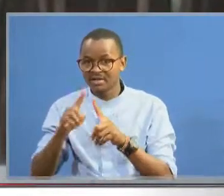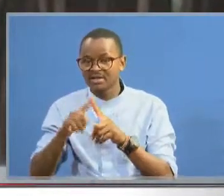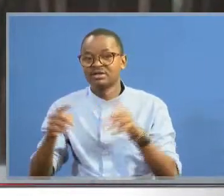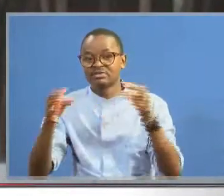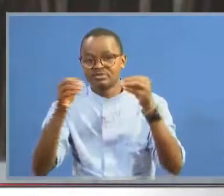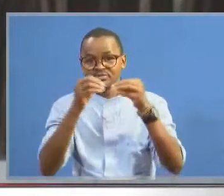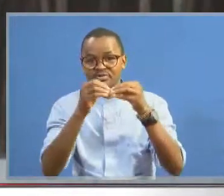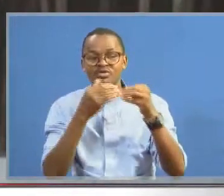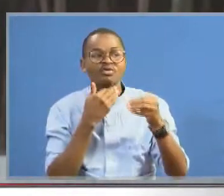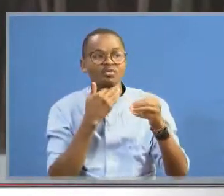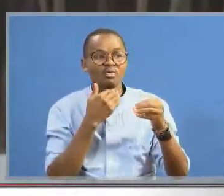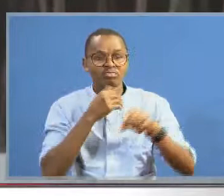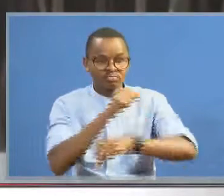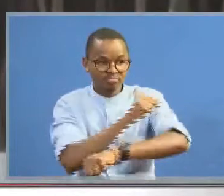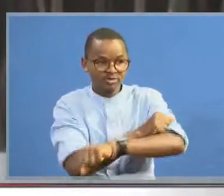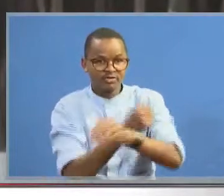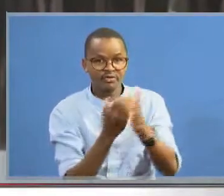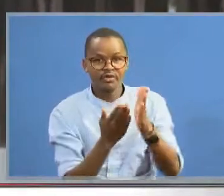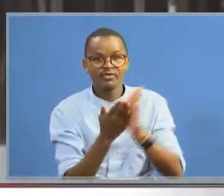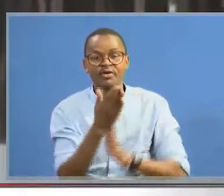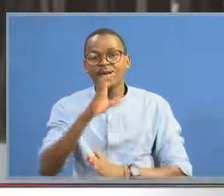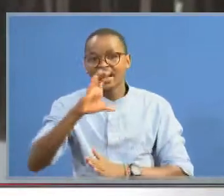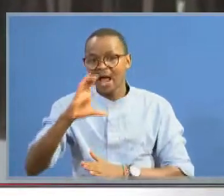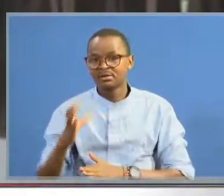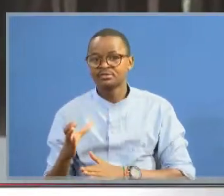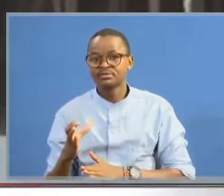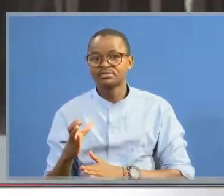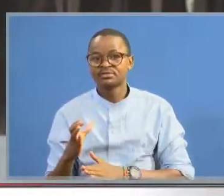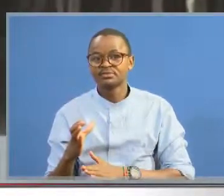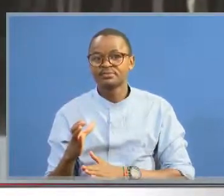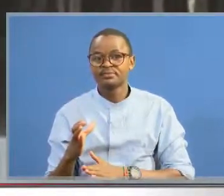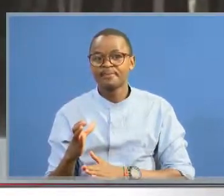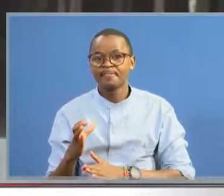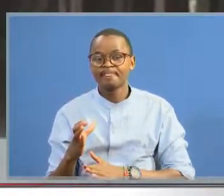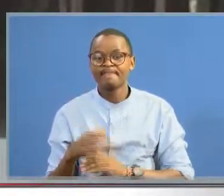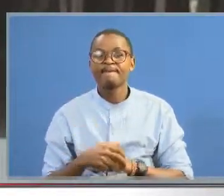meet the desired standards of developed town.